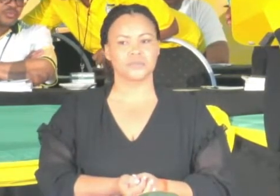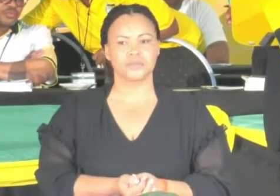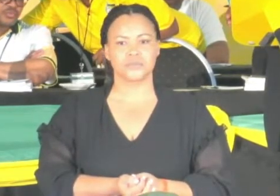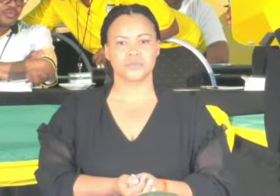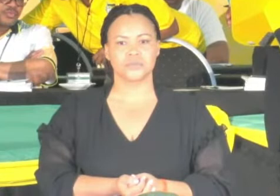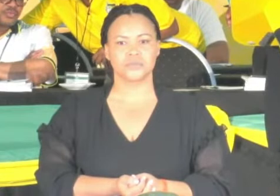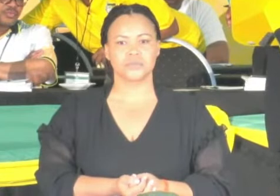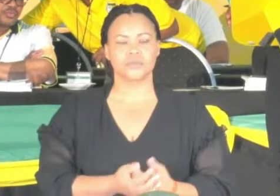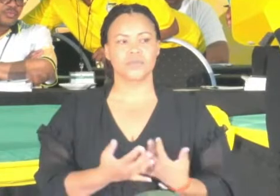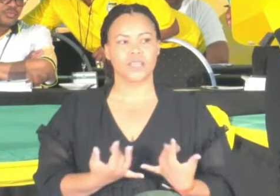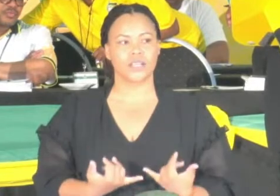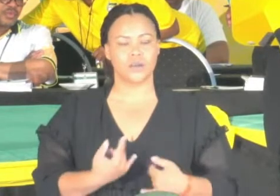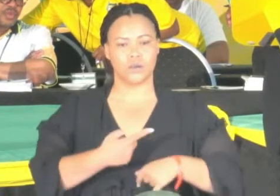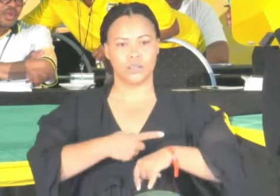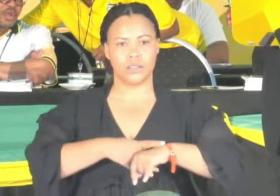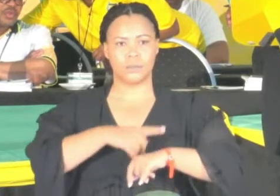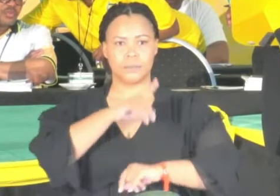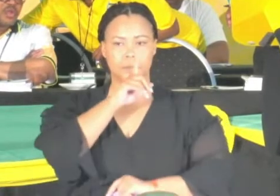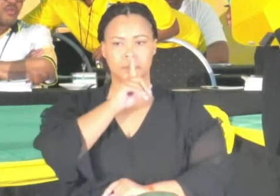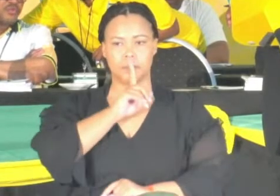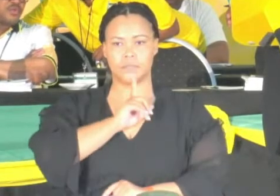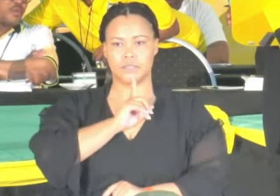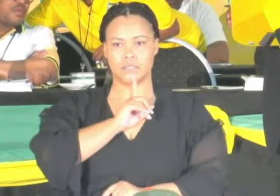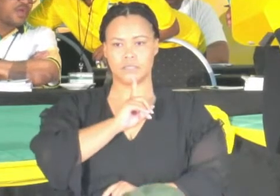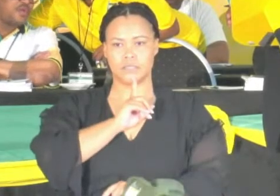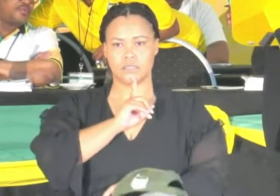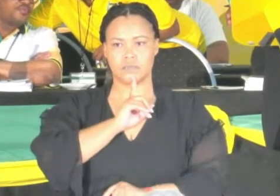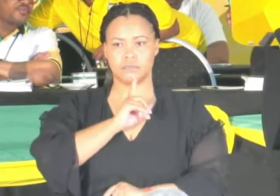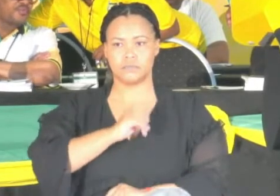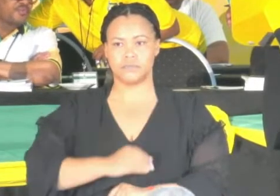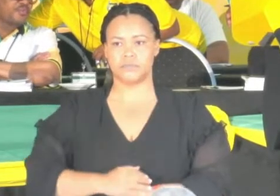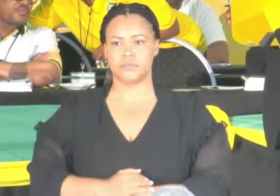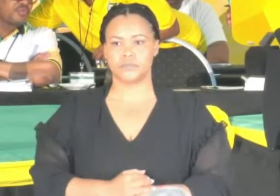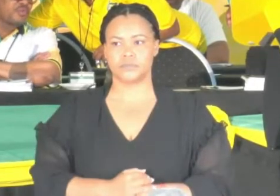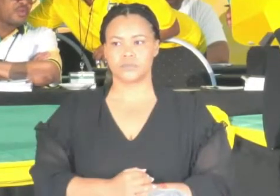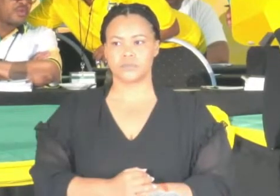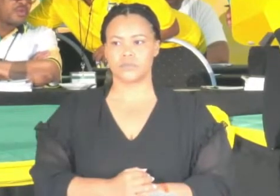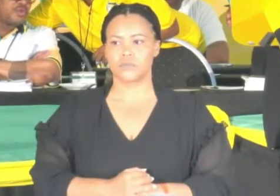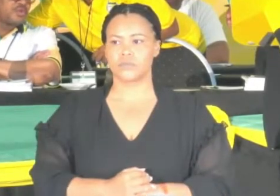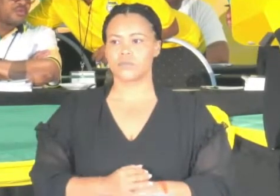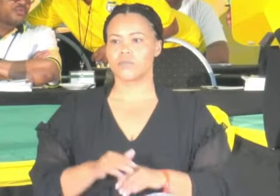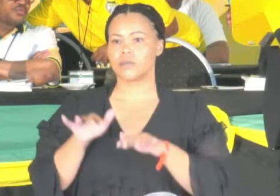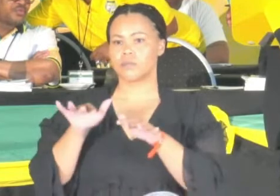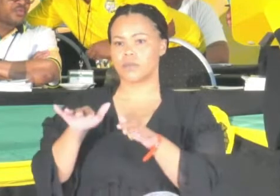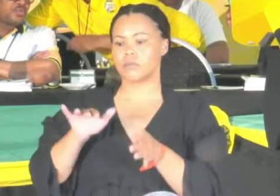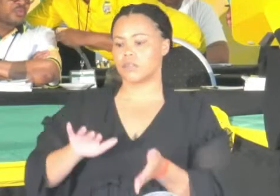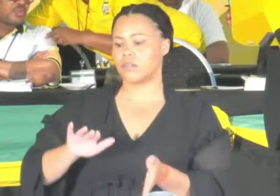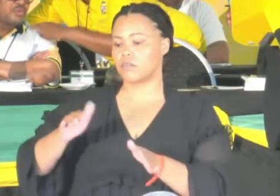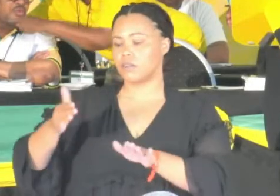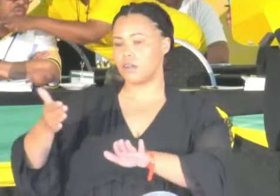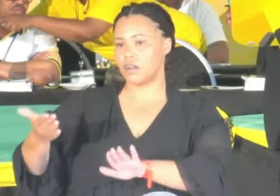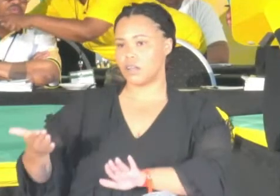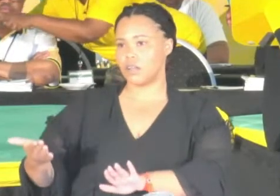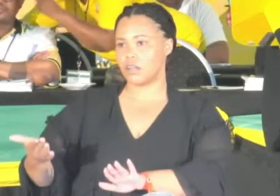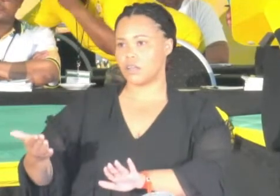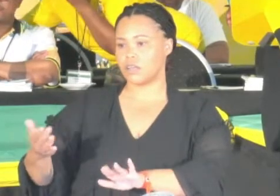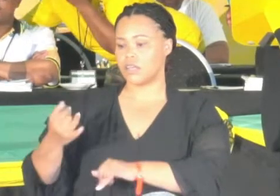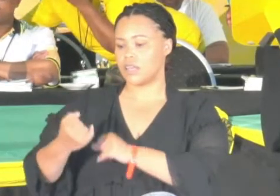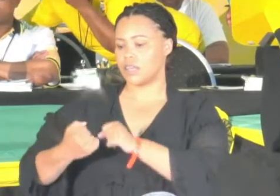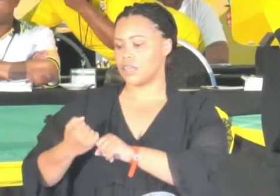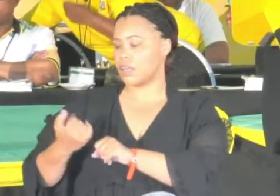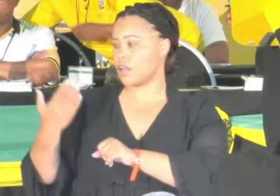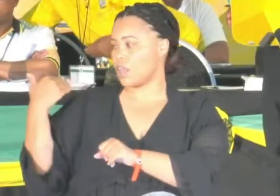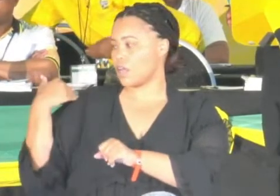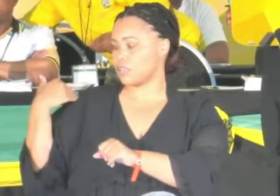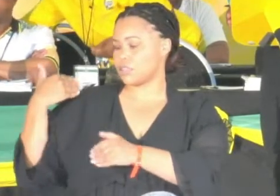observe a moment of silence for people who lost life in the course of the last year and